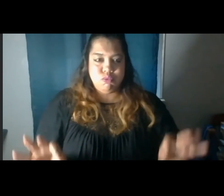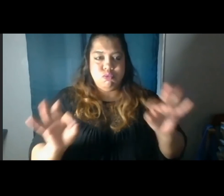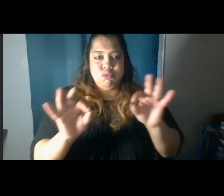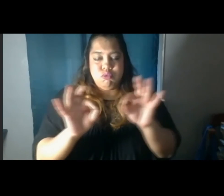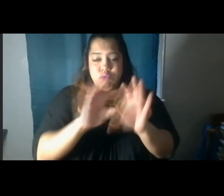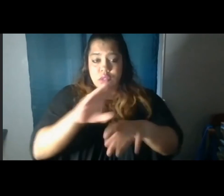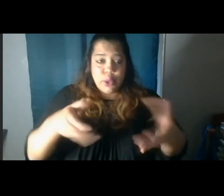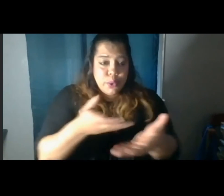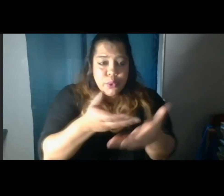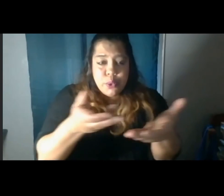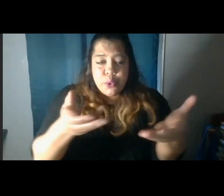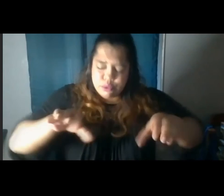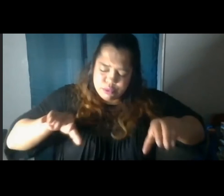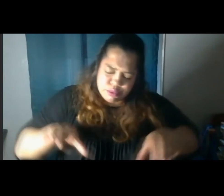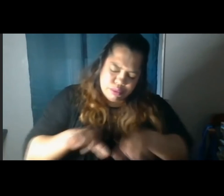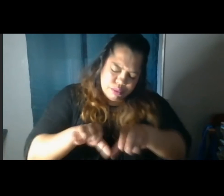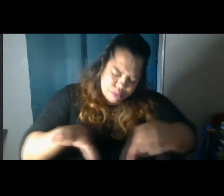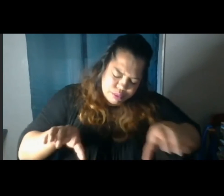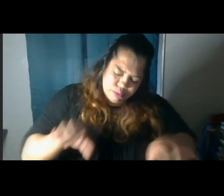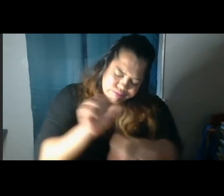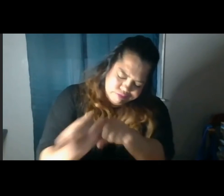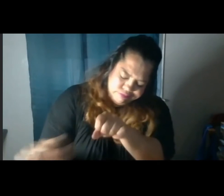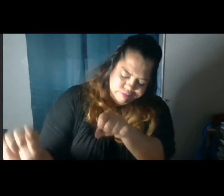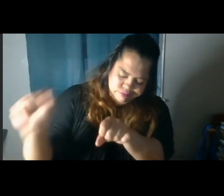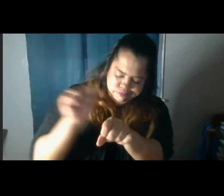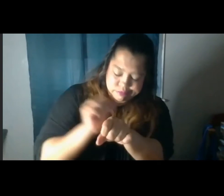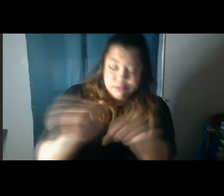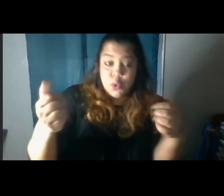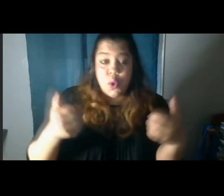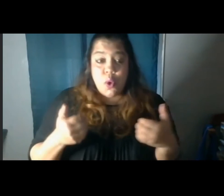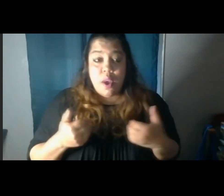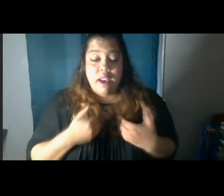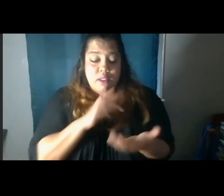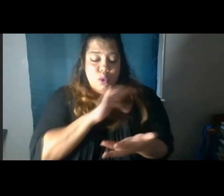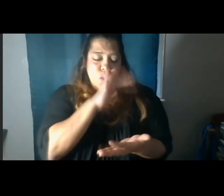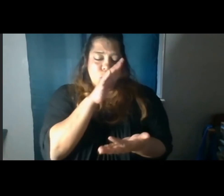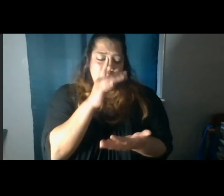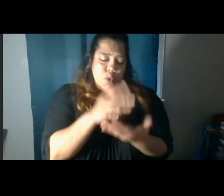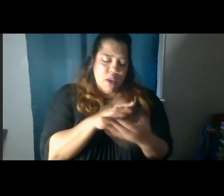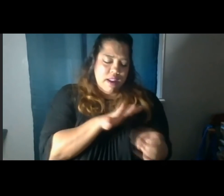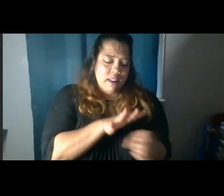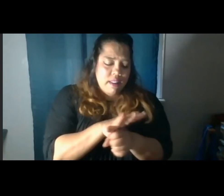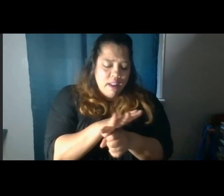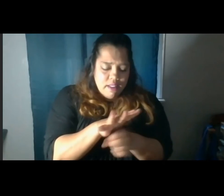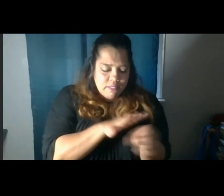We do enough. We have enough, let go.